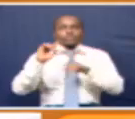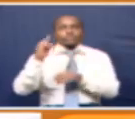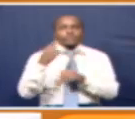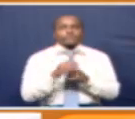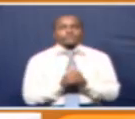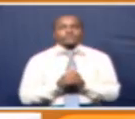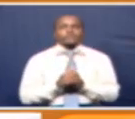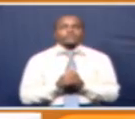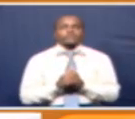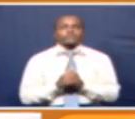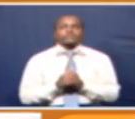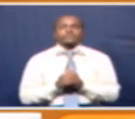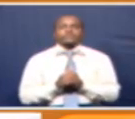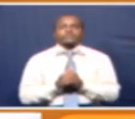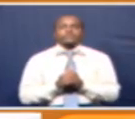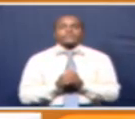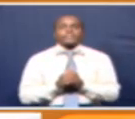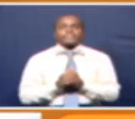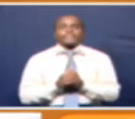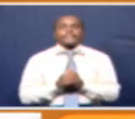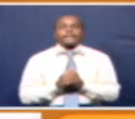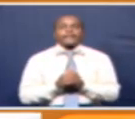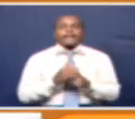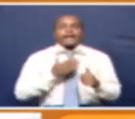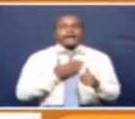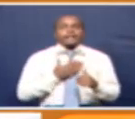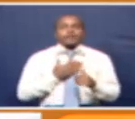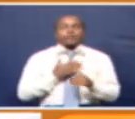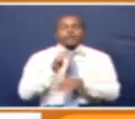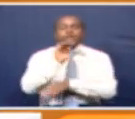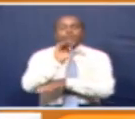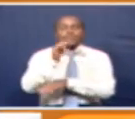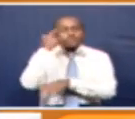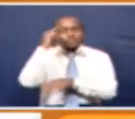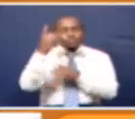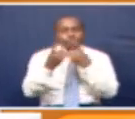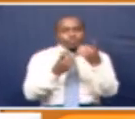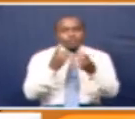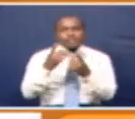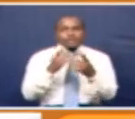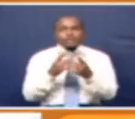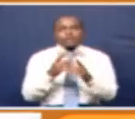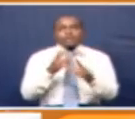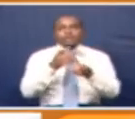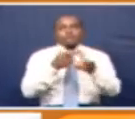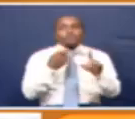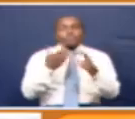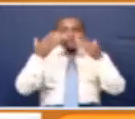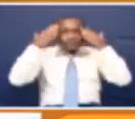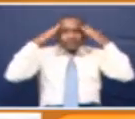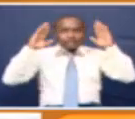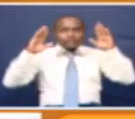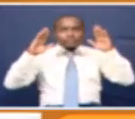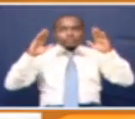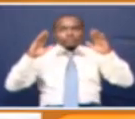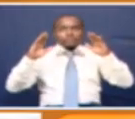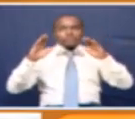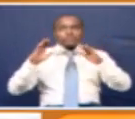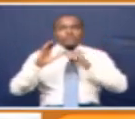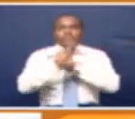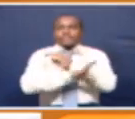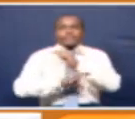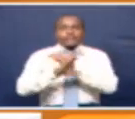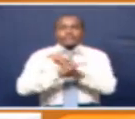our reasoning or our quest for dialogue was informed by the realization that this country is so